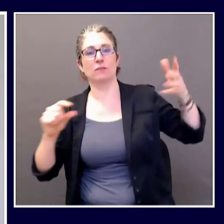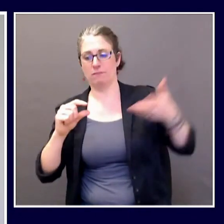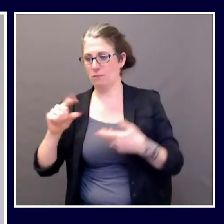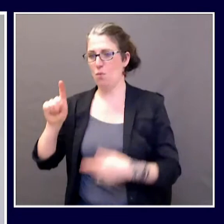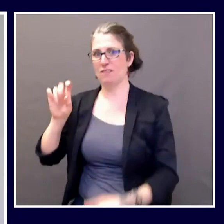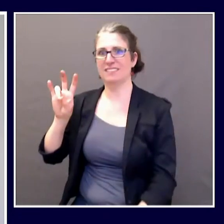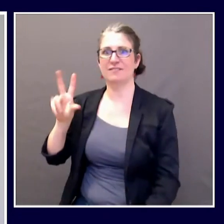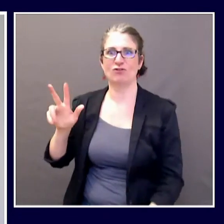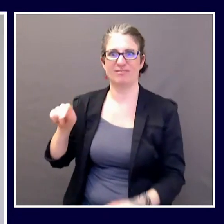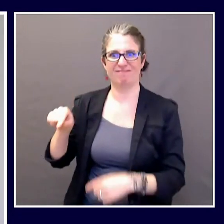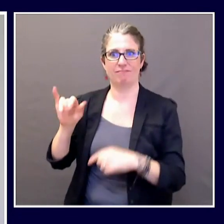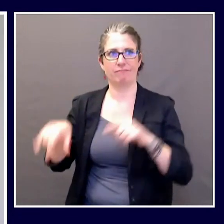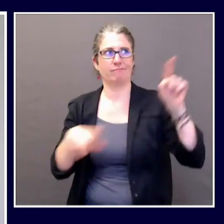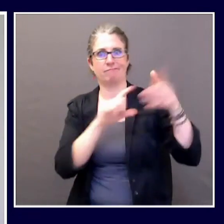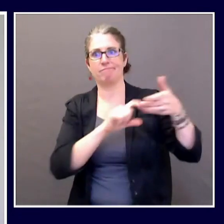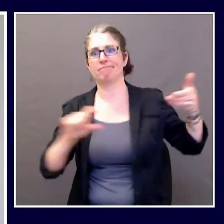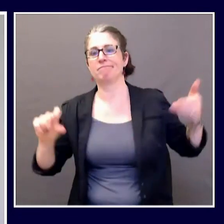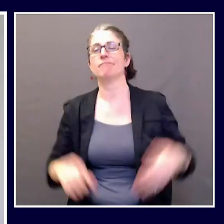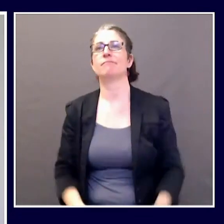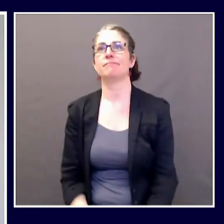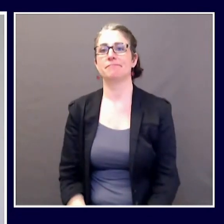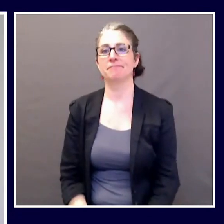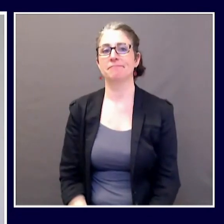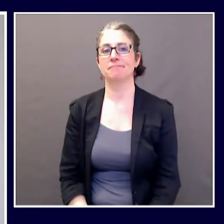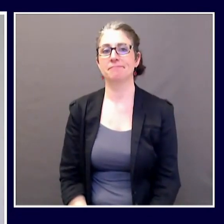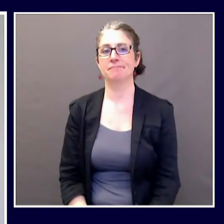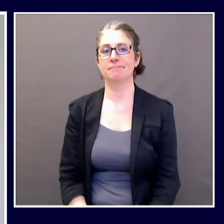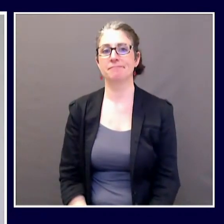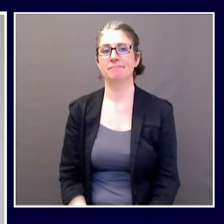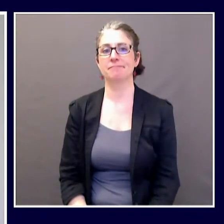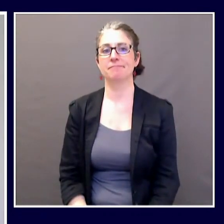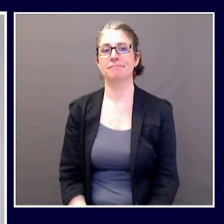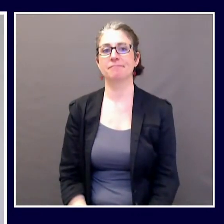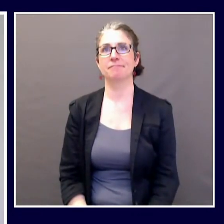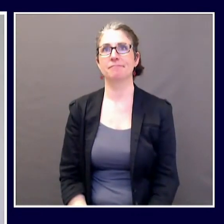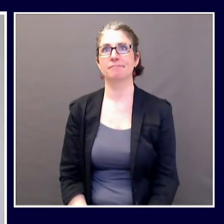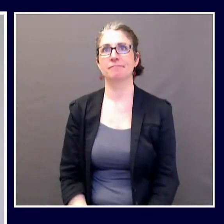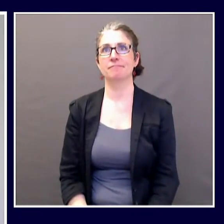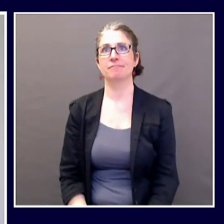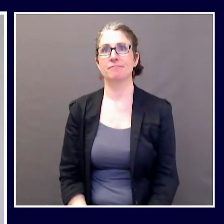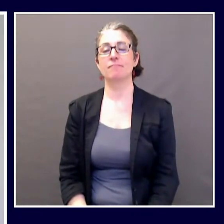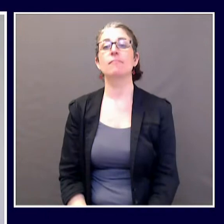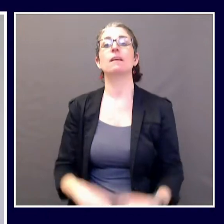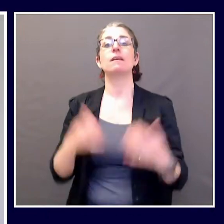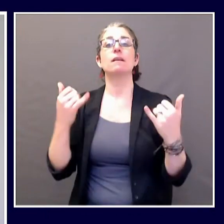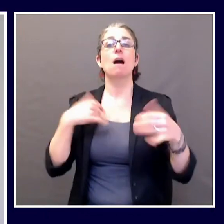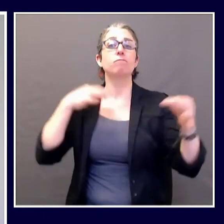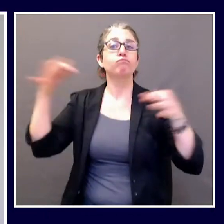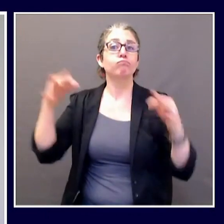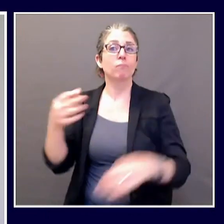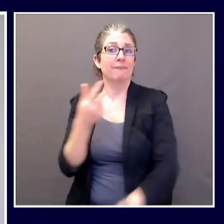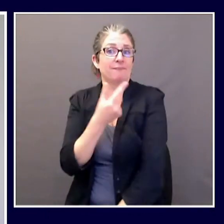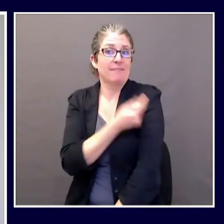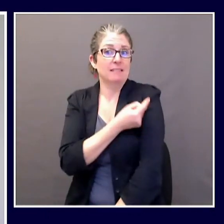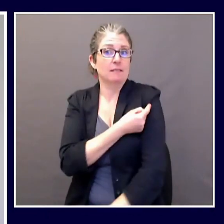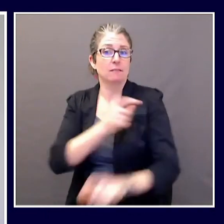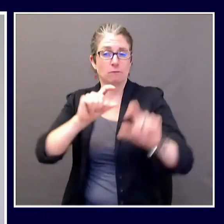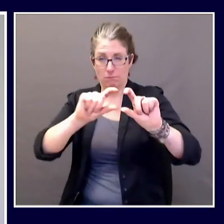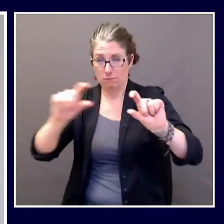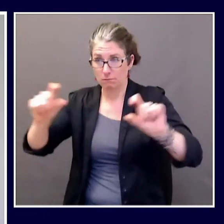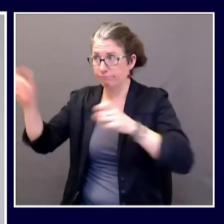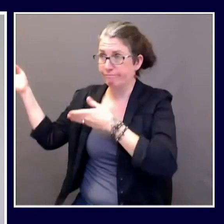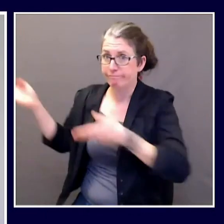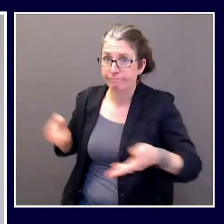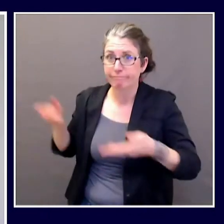Next, a few updates on where we stand with respect to vaccinations and vaccines. Let's start with